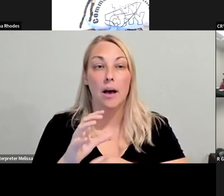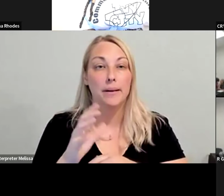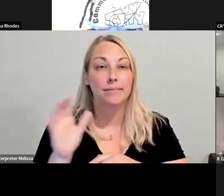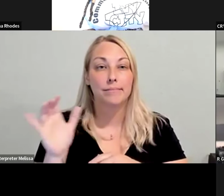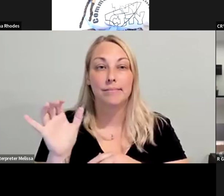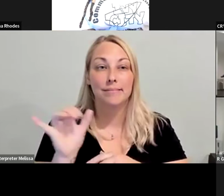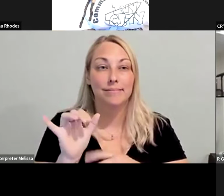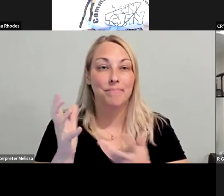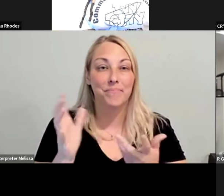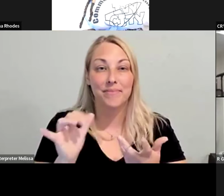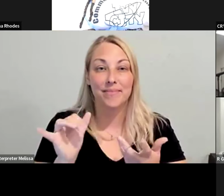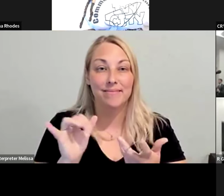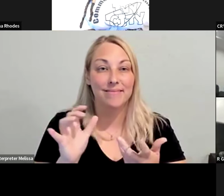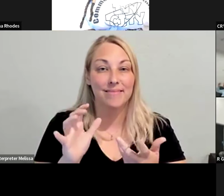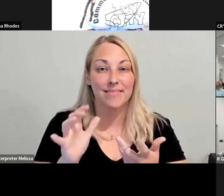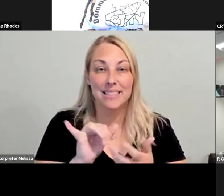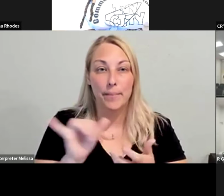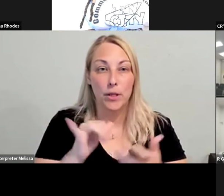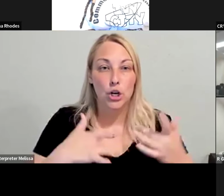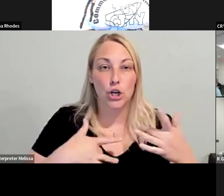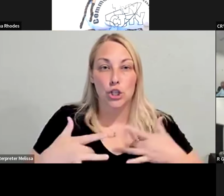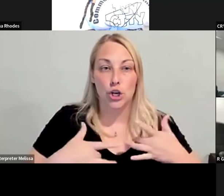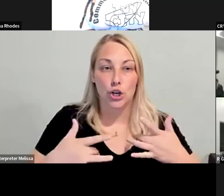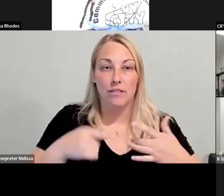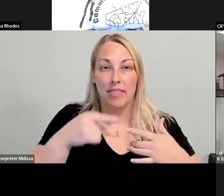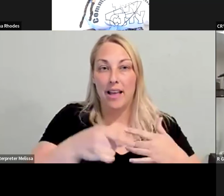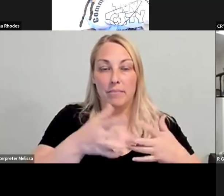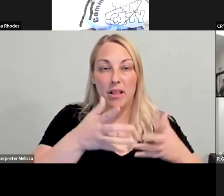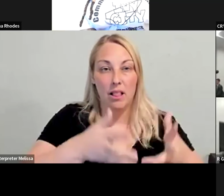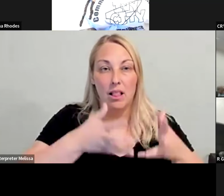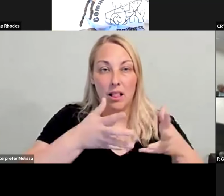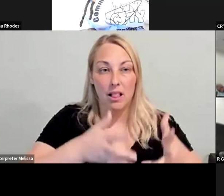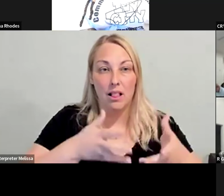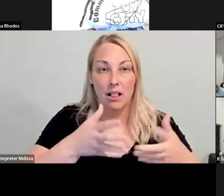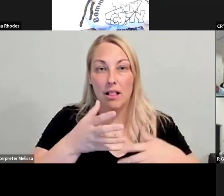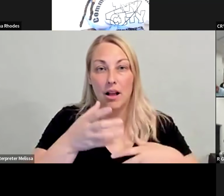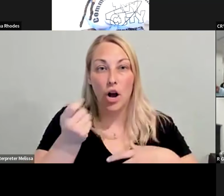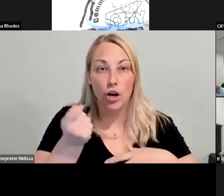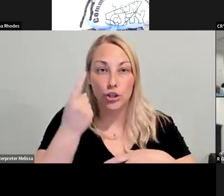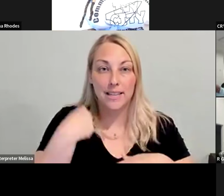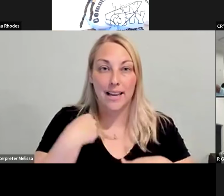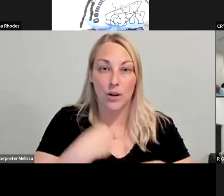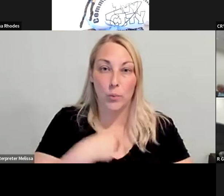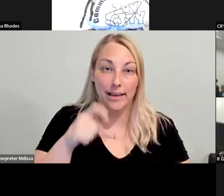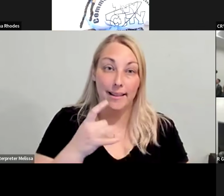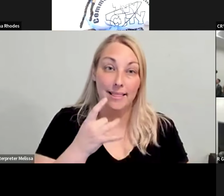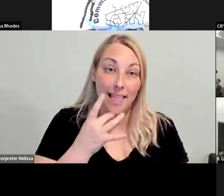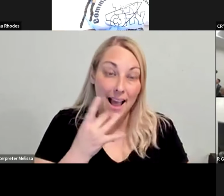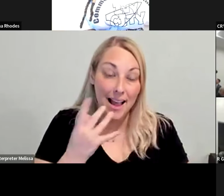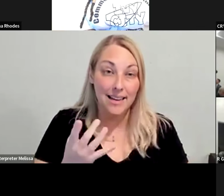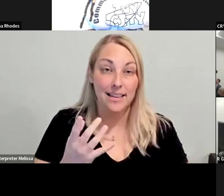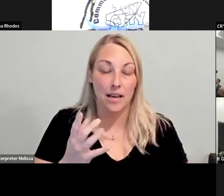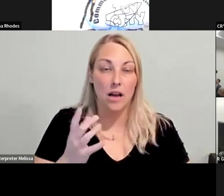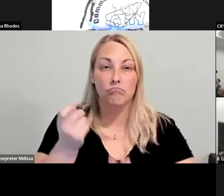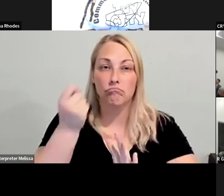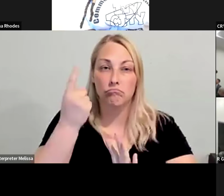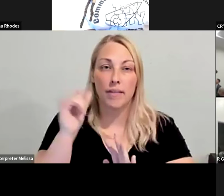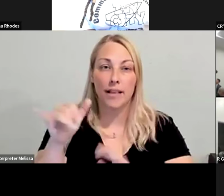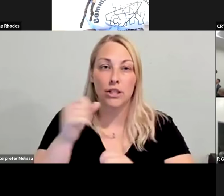that has not been activated before, like understanding that we need lighting, I appreciate that the security concern